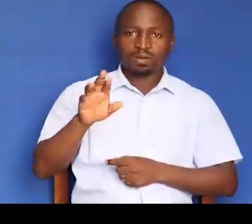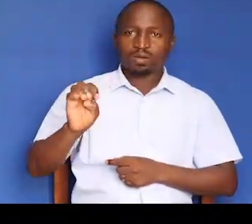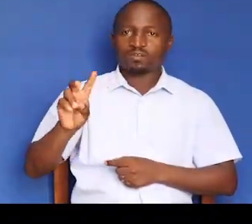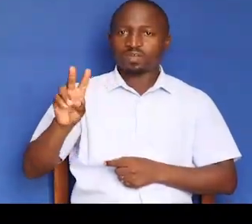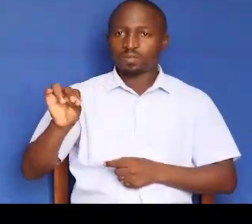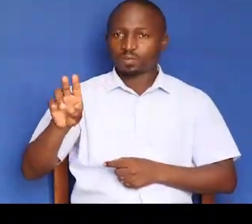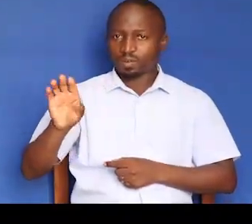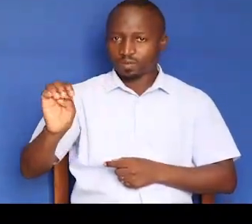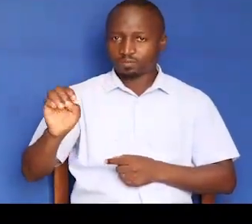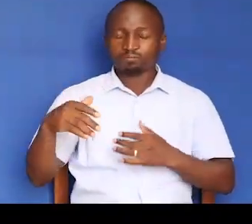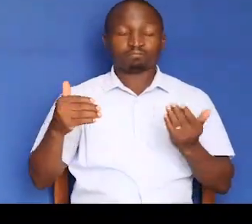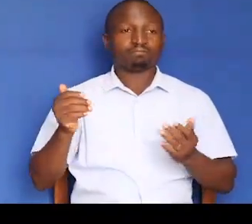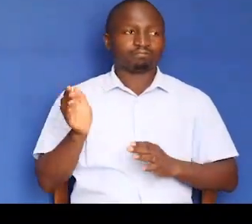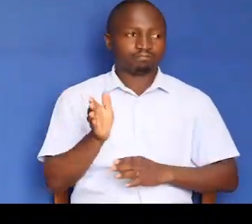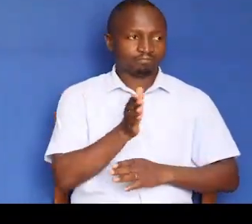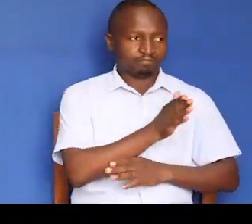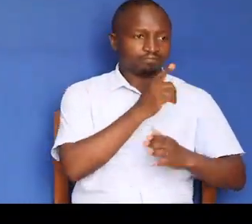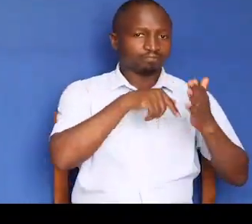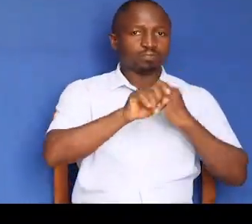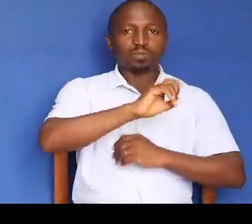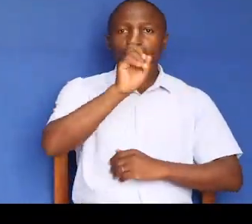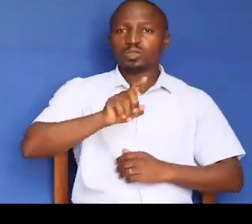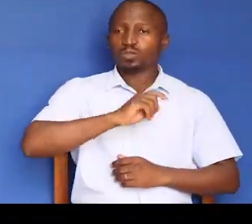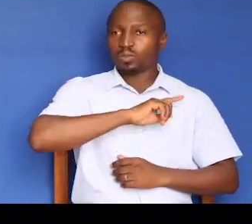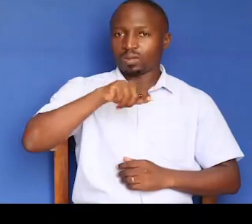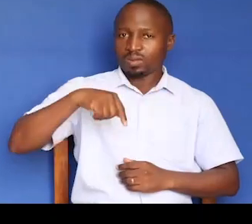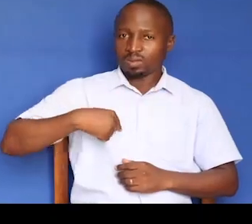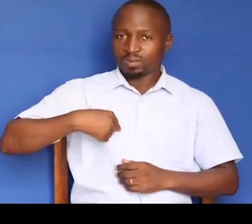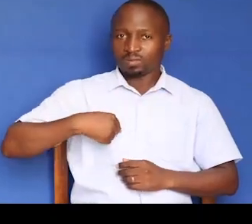Let us go to our question. The question